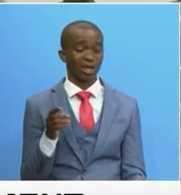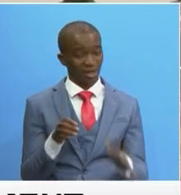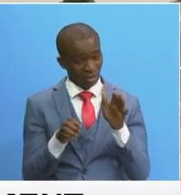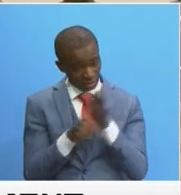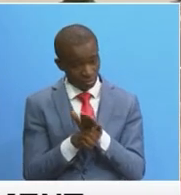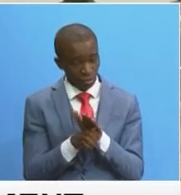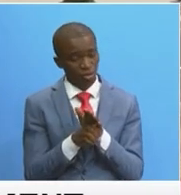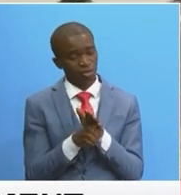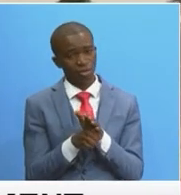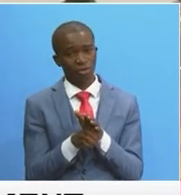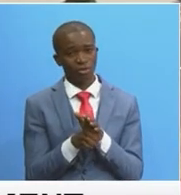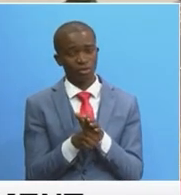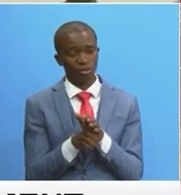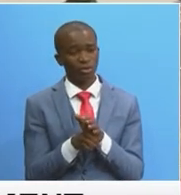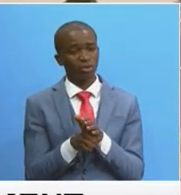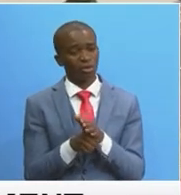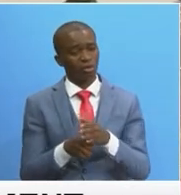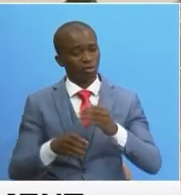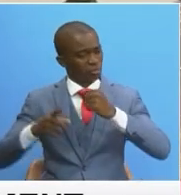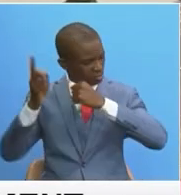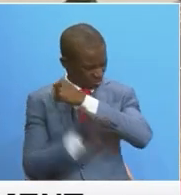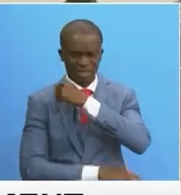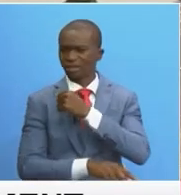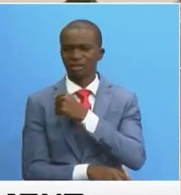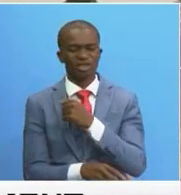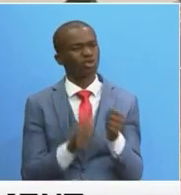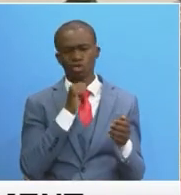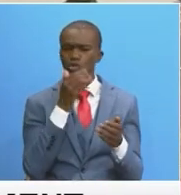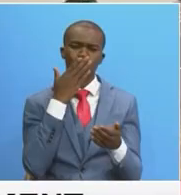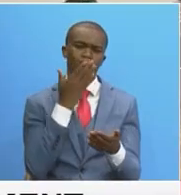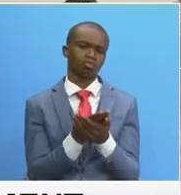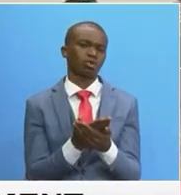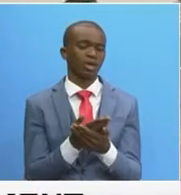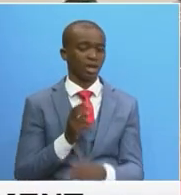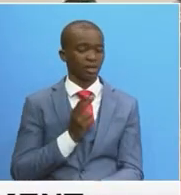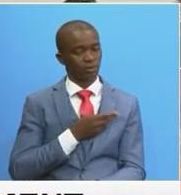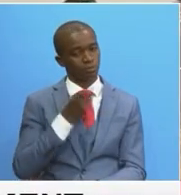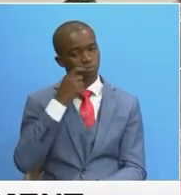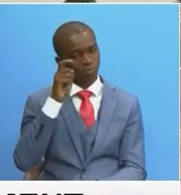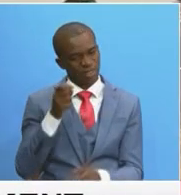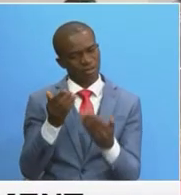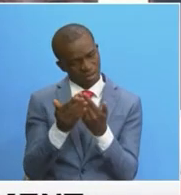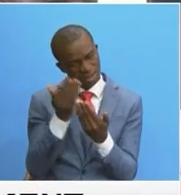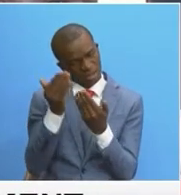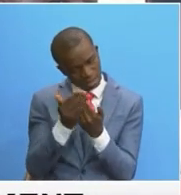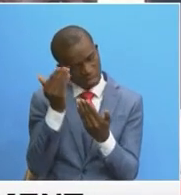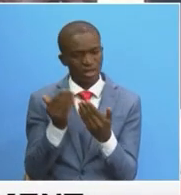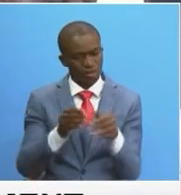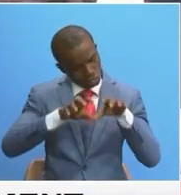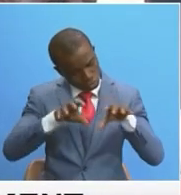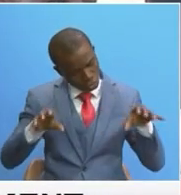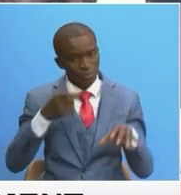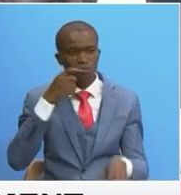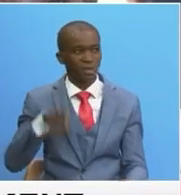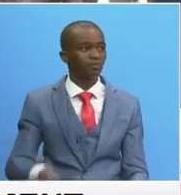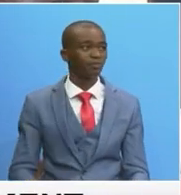by rewarding them. So that is one way psychology can help us actually achieve positive parenting. Mulaoli head